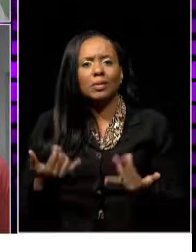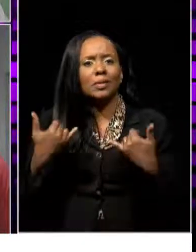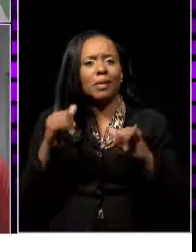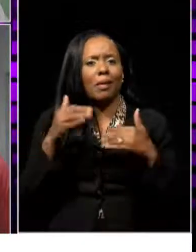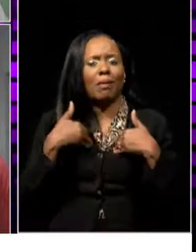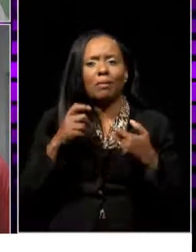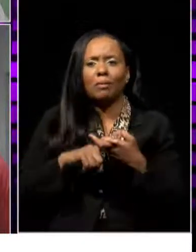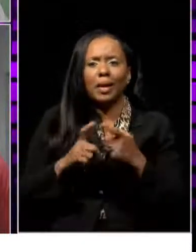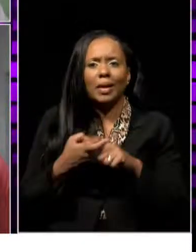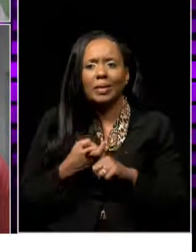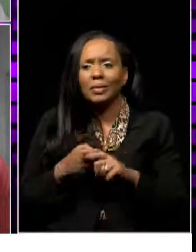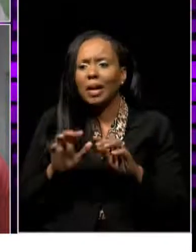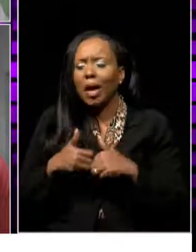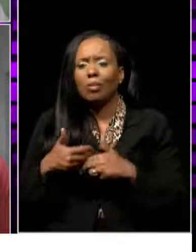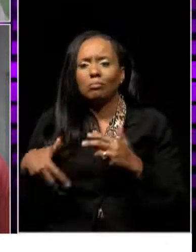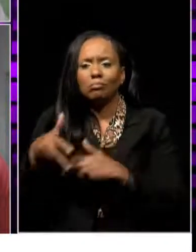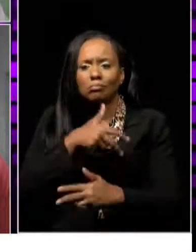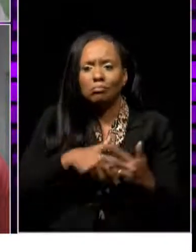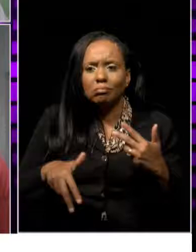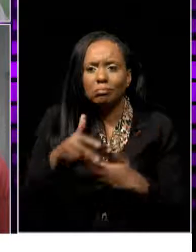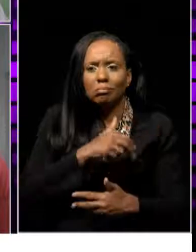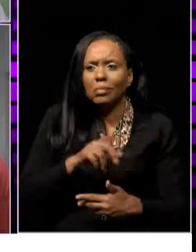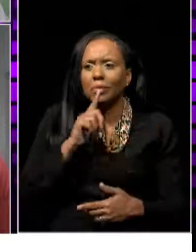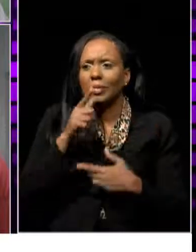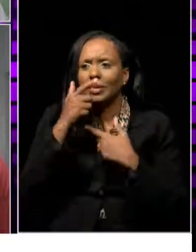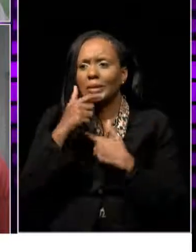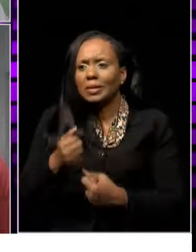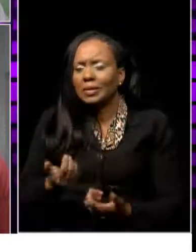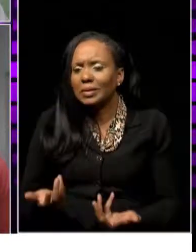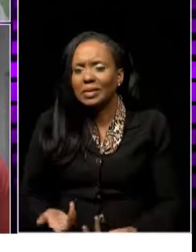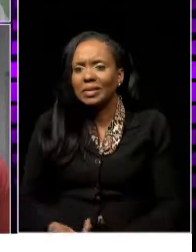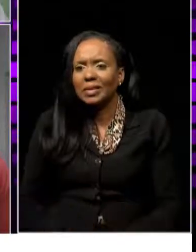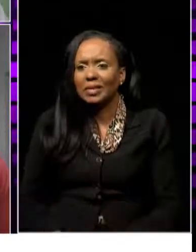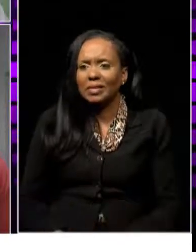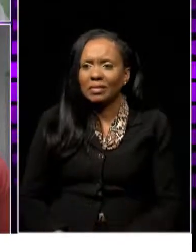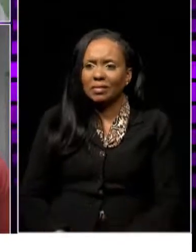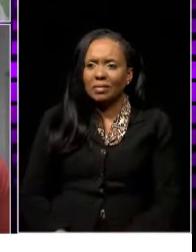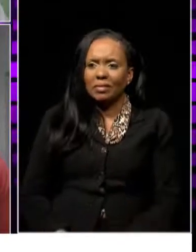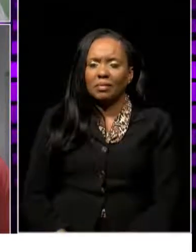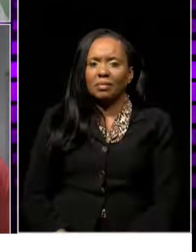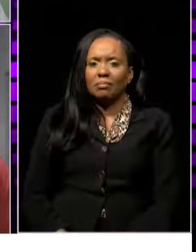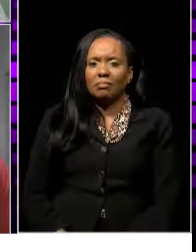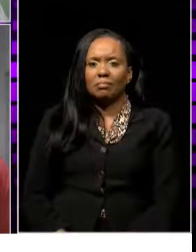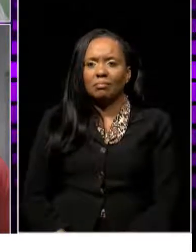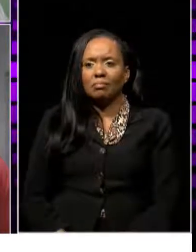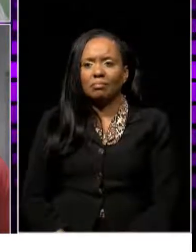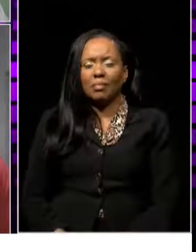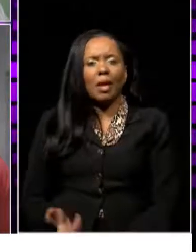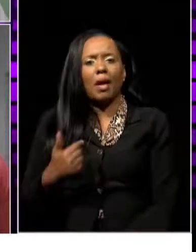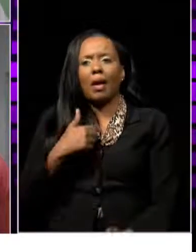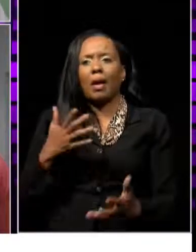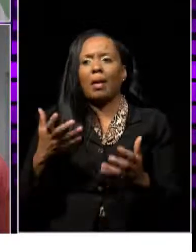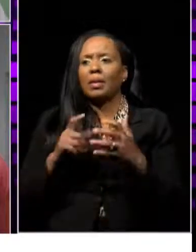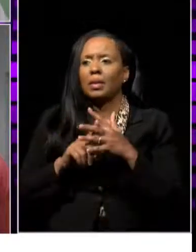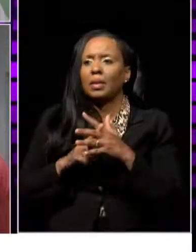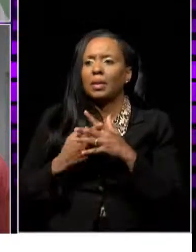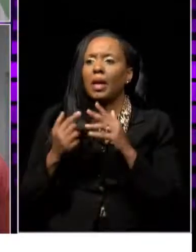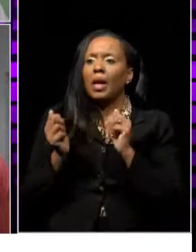doing that? It'll be interesting to find out how the age group that you teach go about doing that. Let's start with Mr.